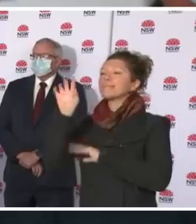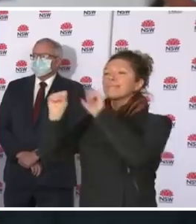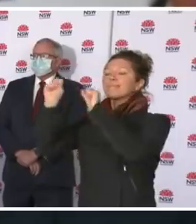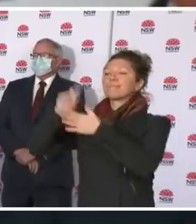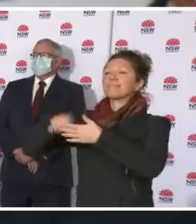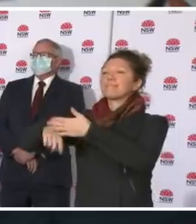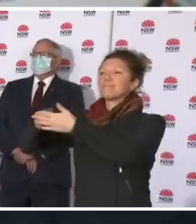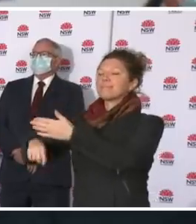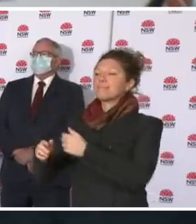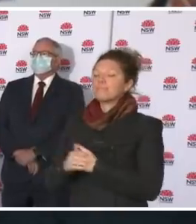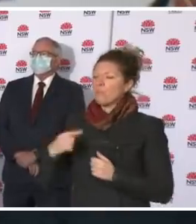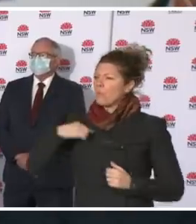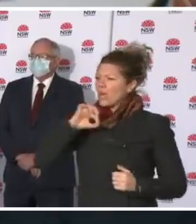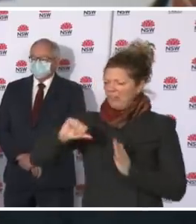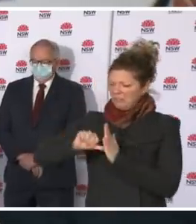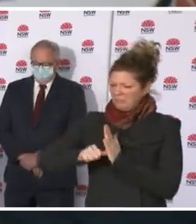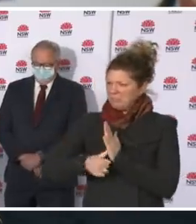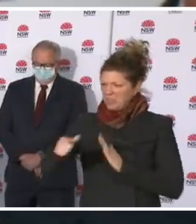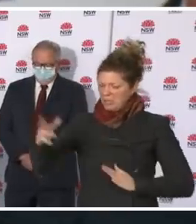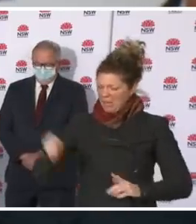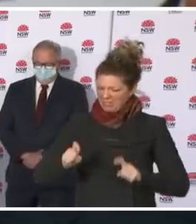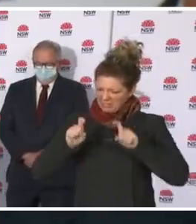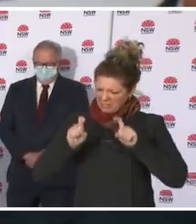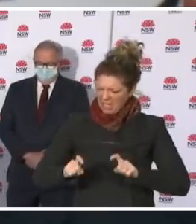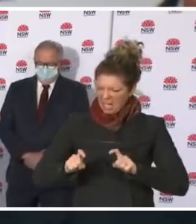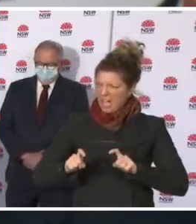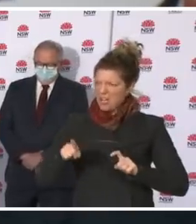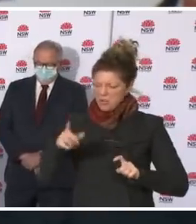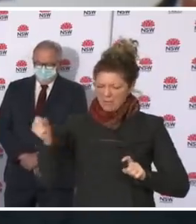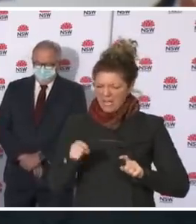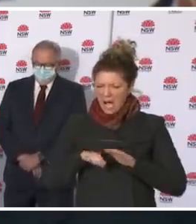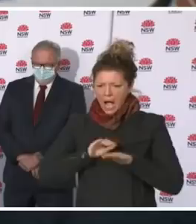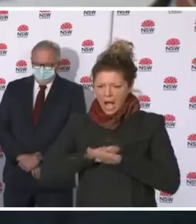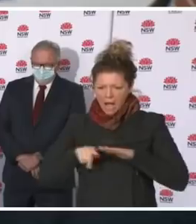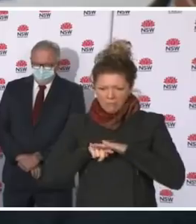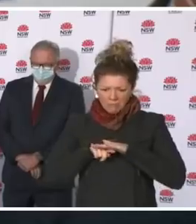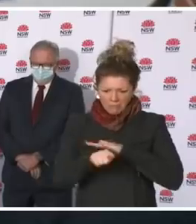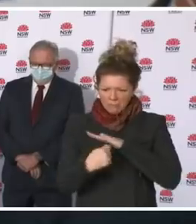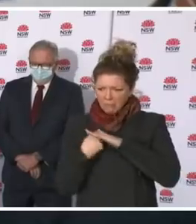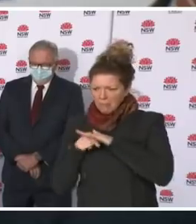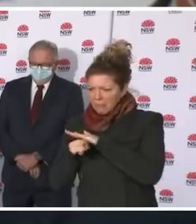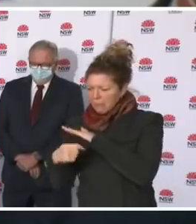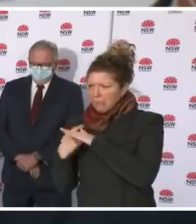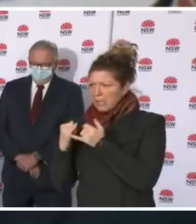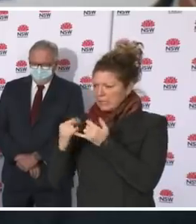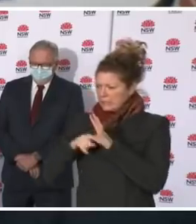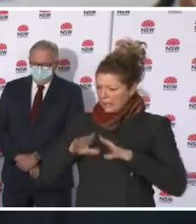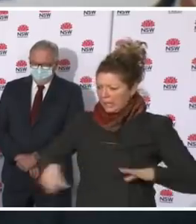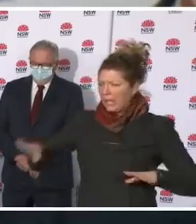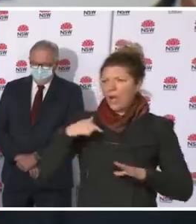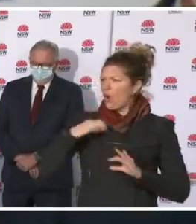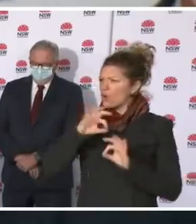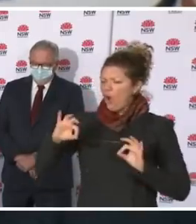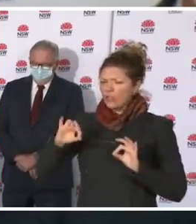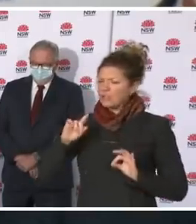steel. We are not operating on a ring of steel around Greater Sydney, not around any LGA,